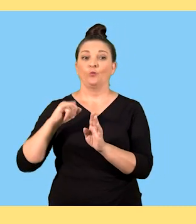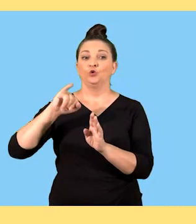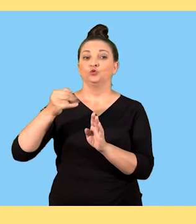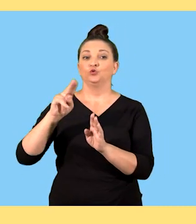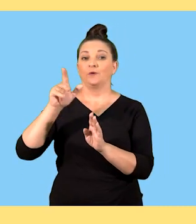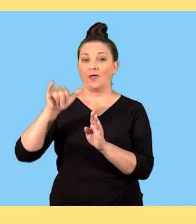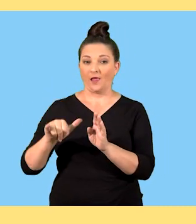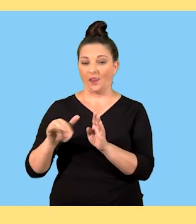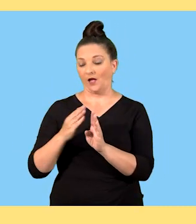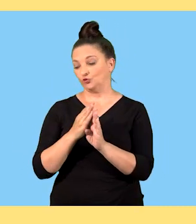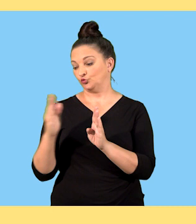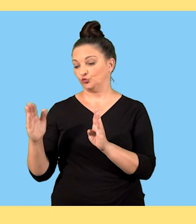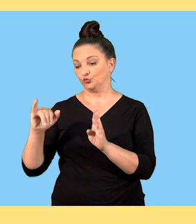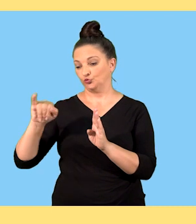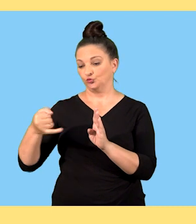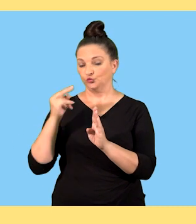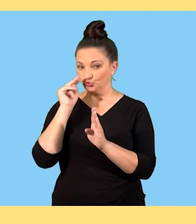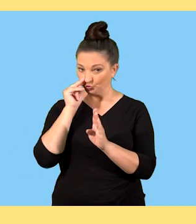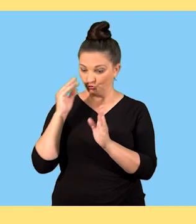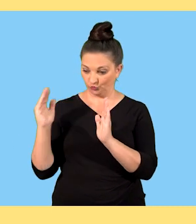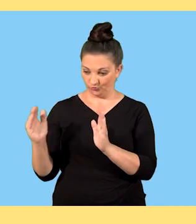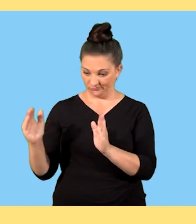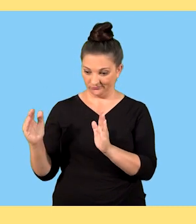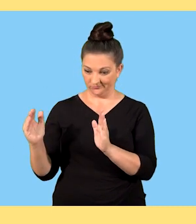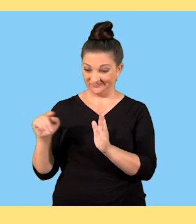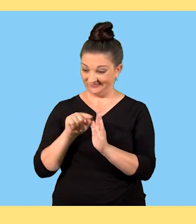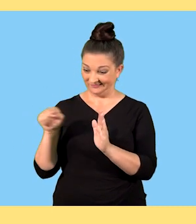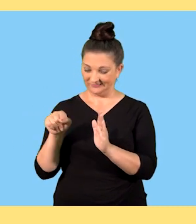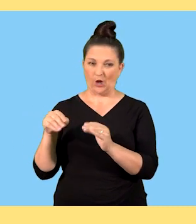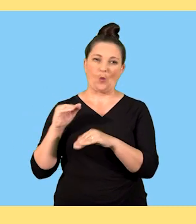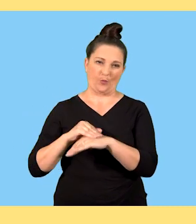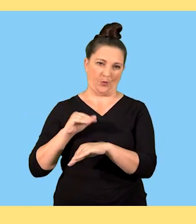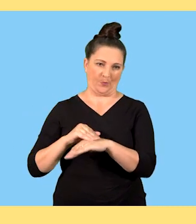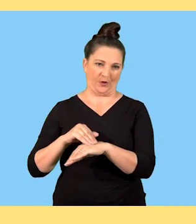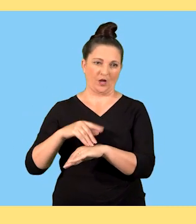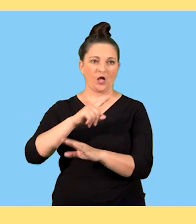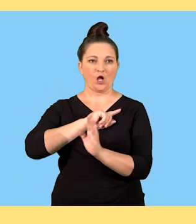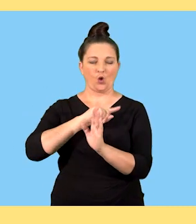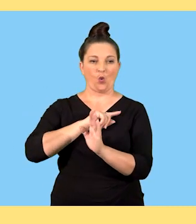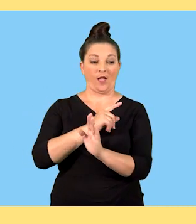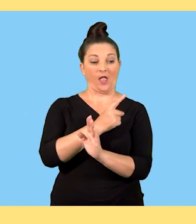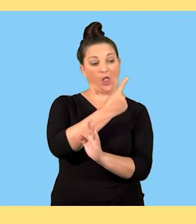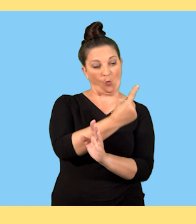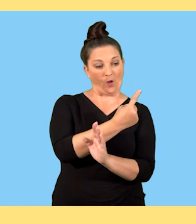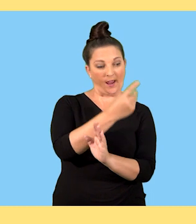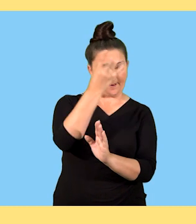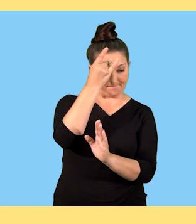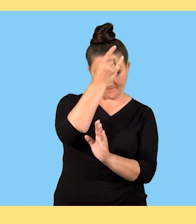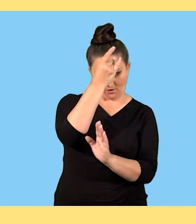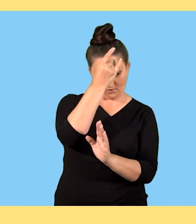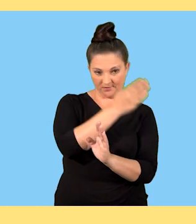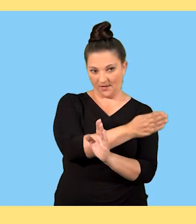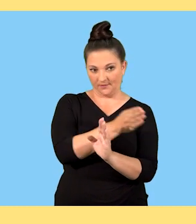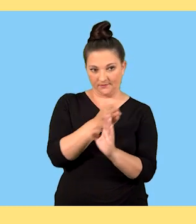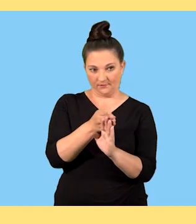here is our problem. The period from 1 March until